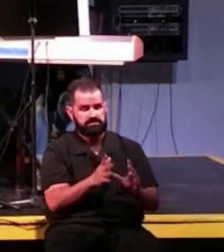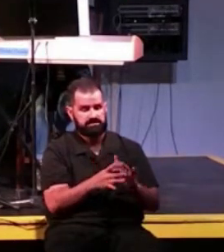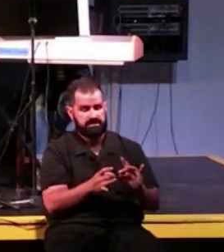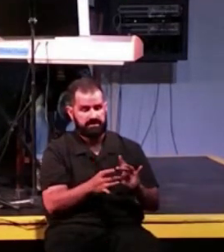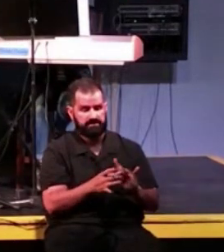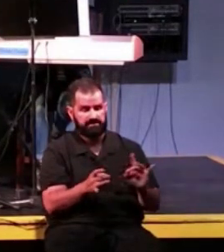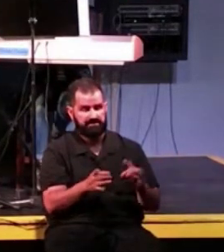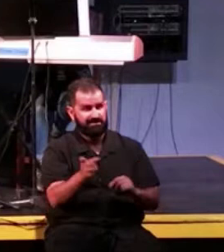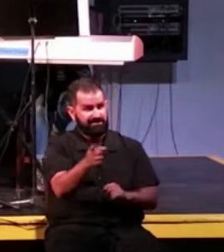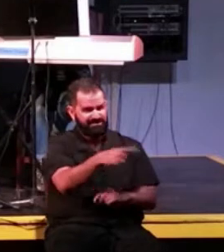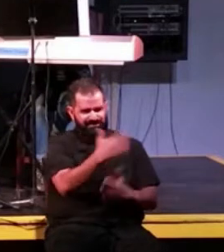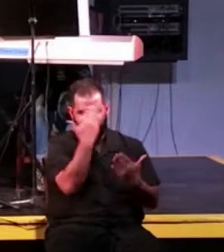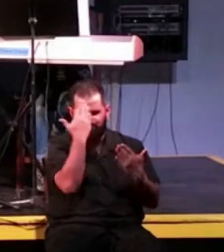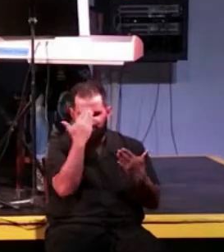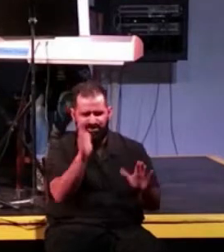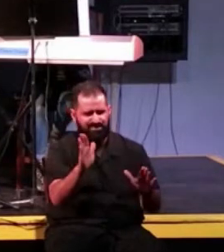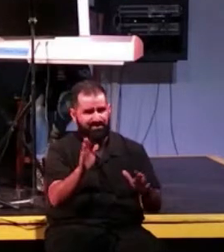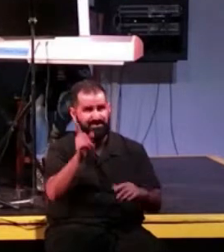you don't know what I can do.